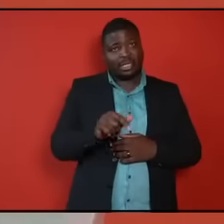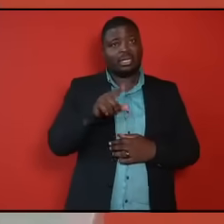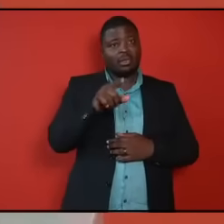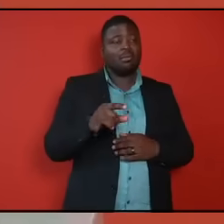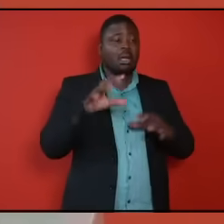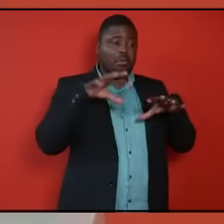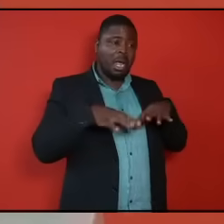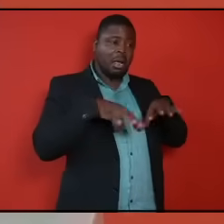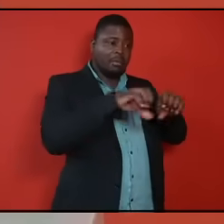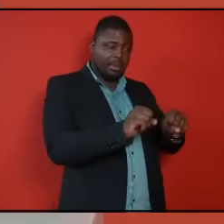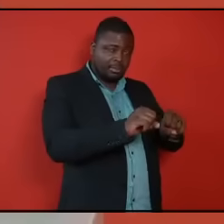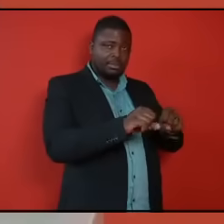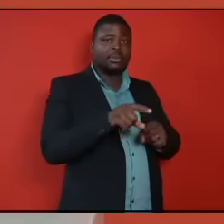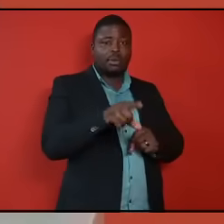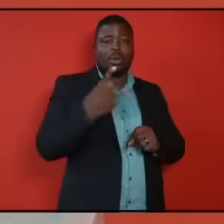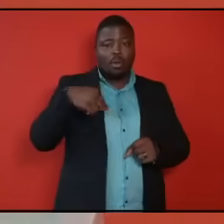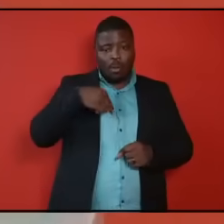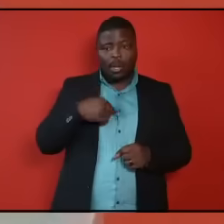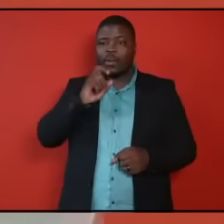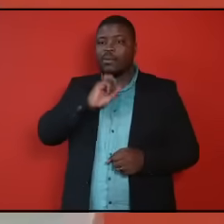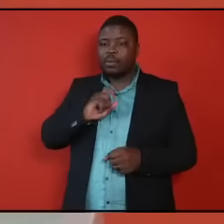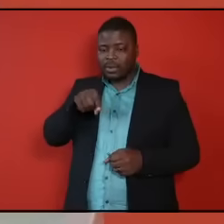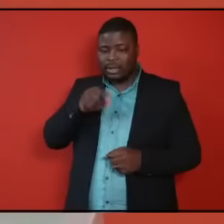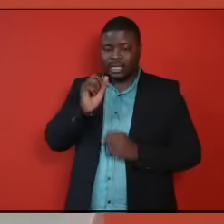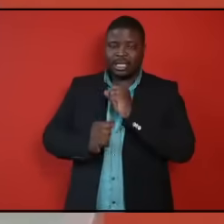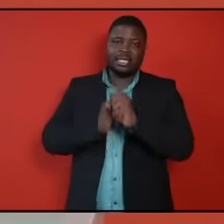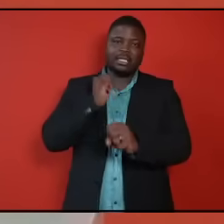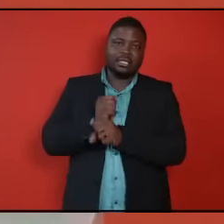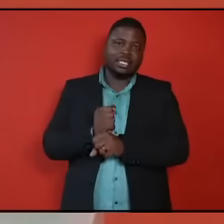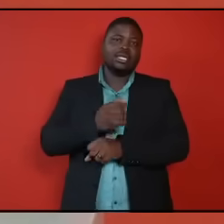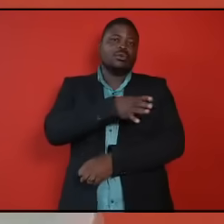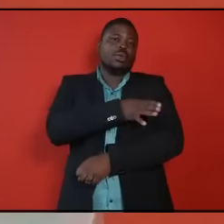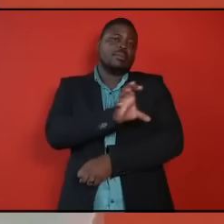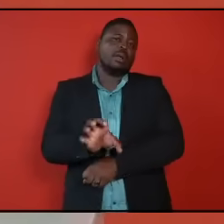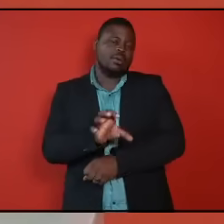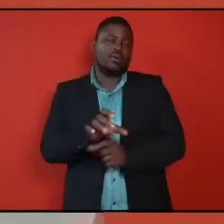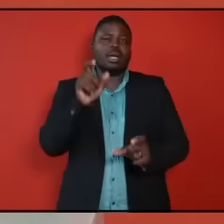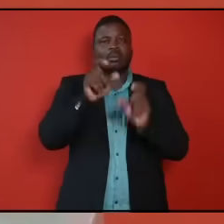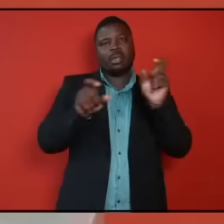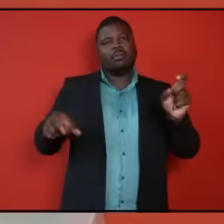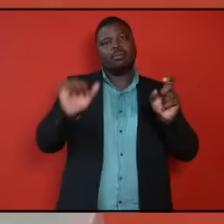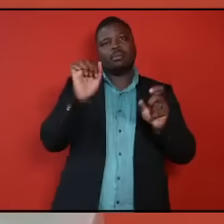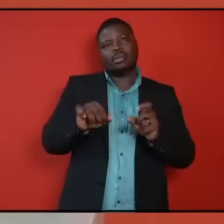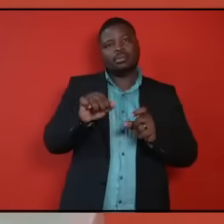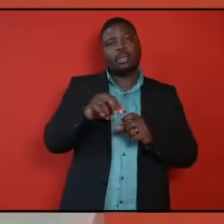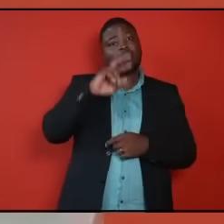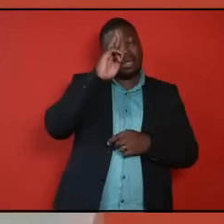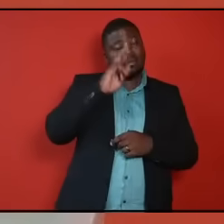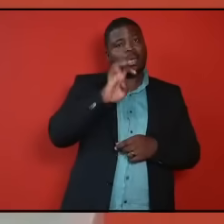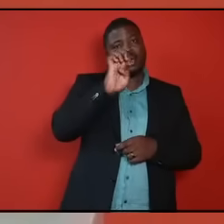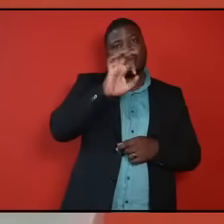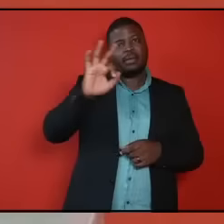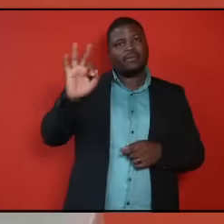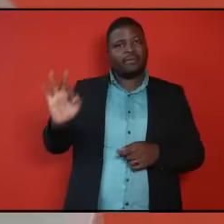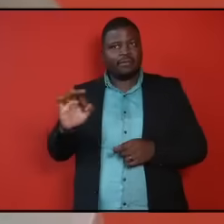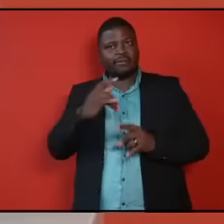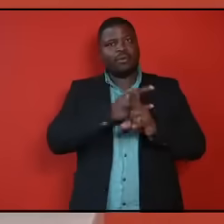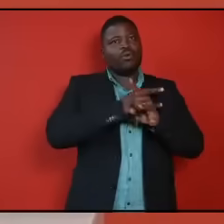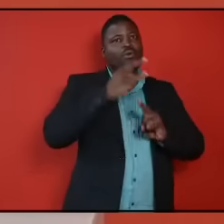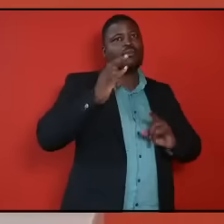year to empower our people. For the EFF is victory or death. Thank you.